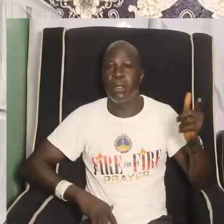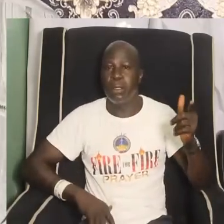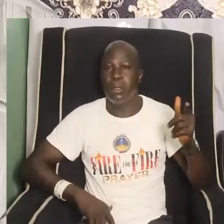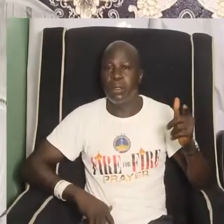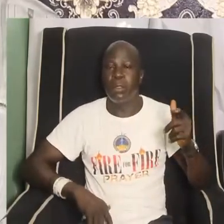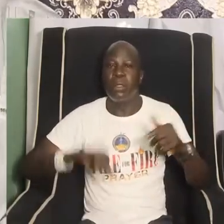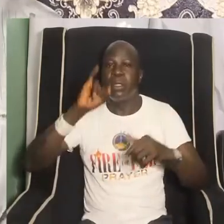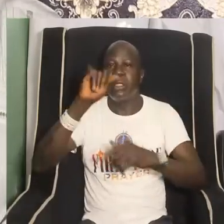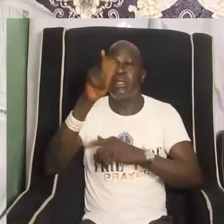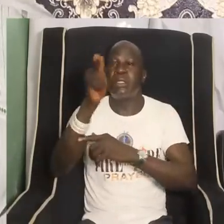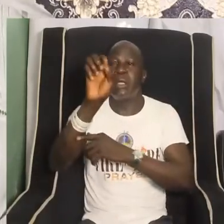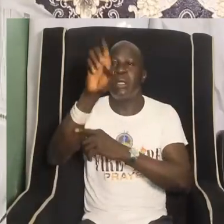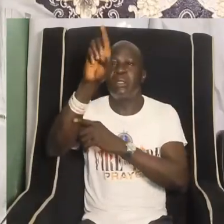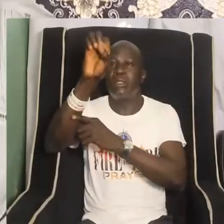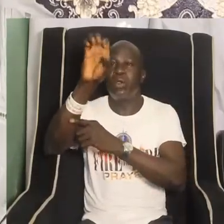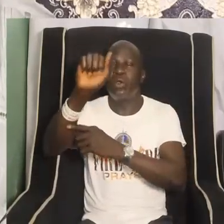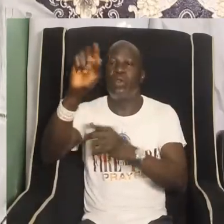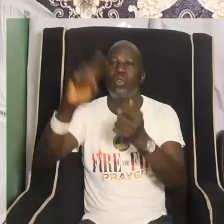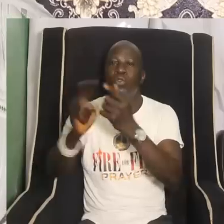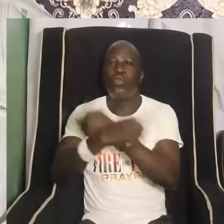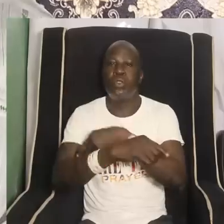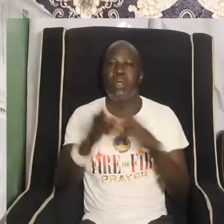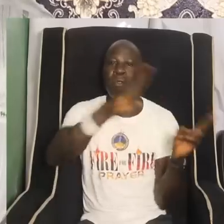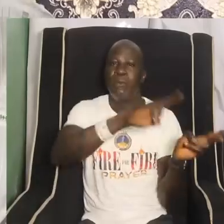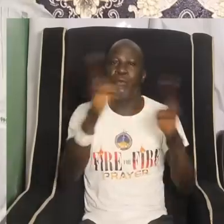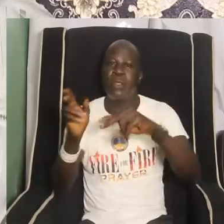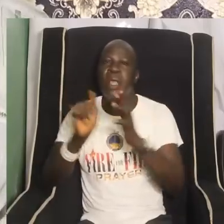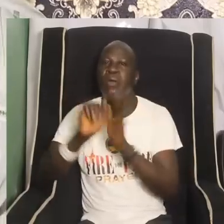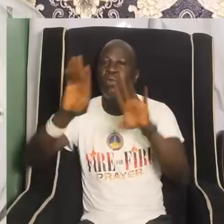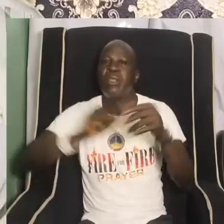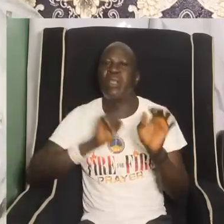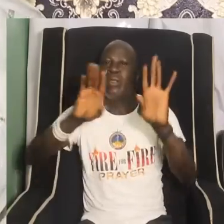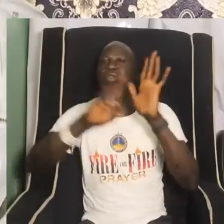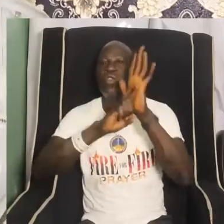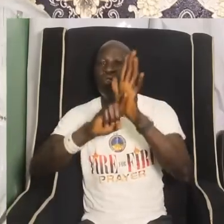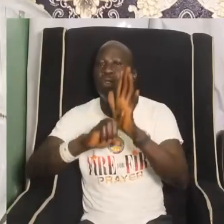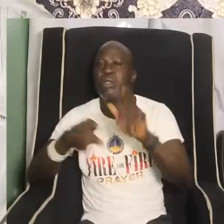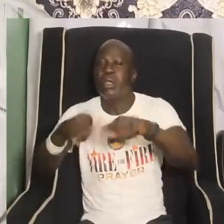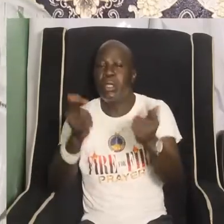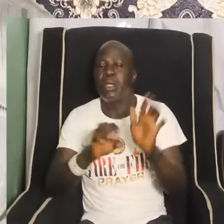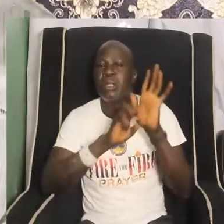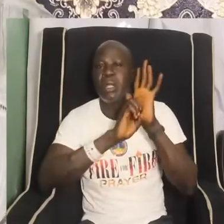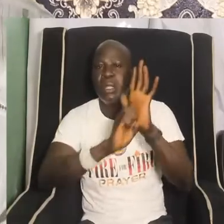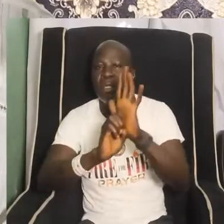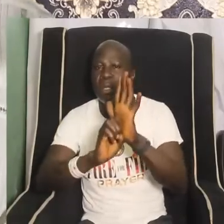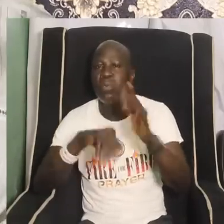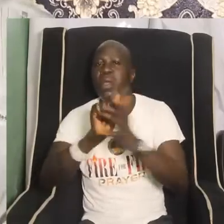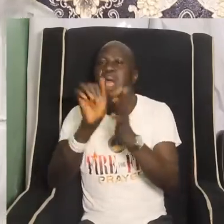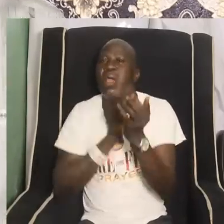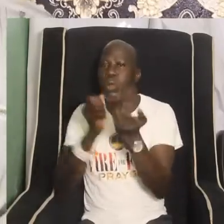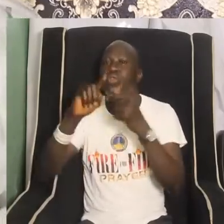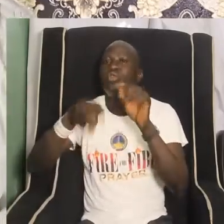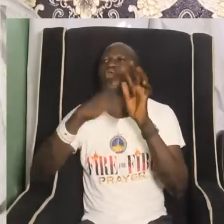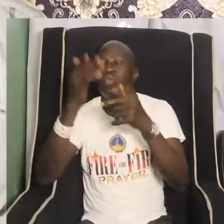In God's today's video, I want to show you a great